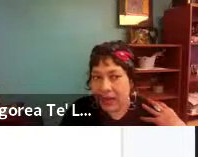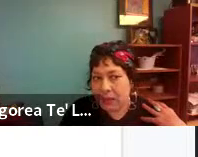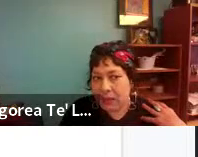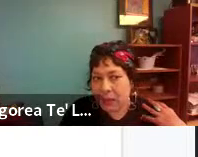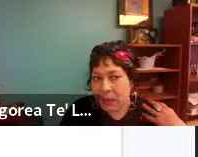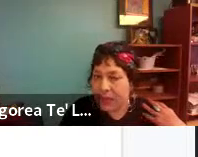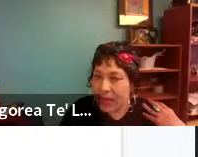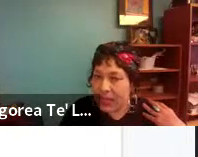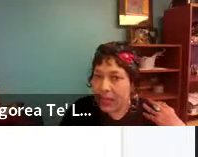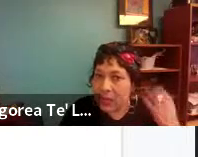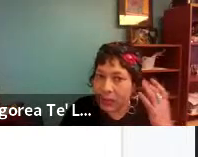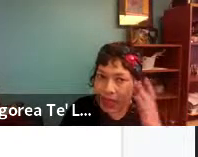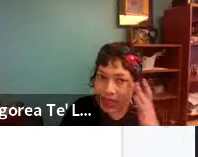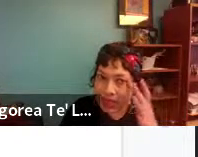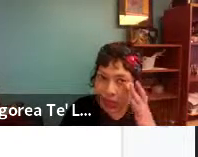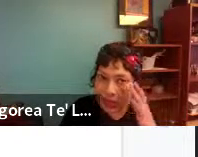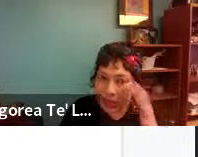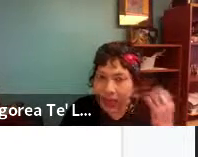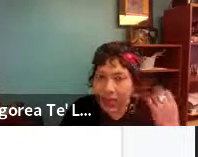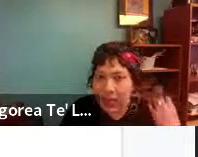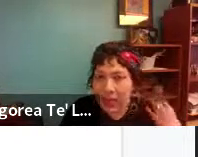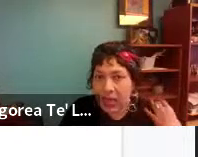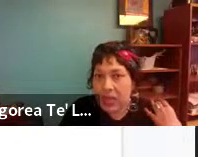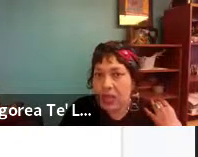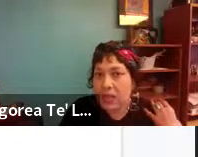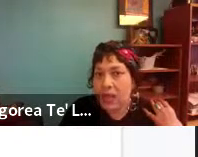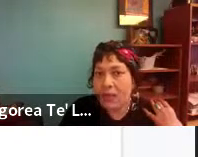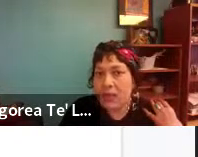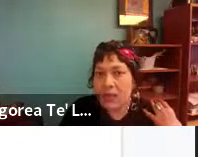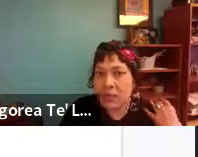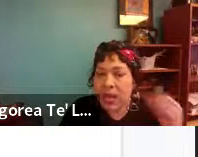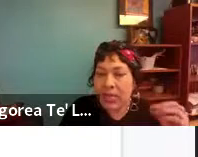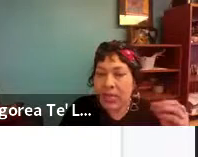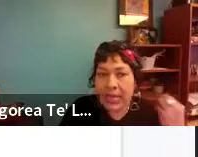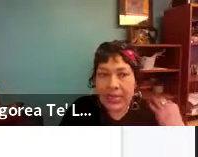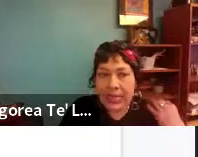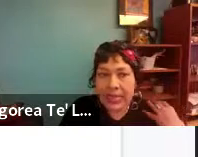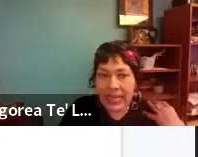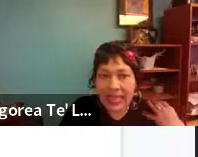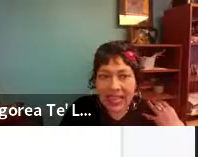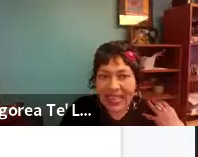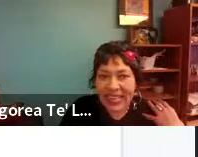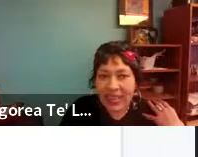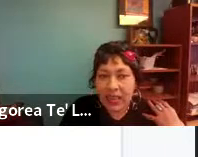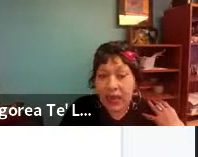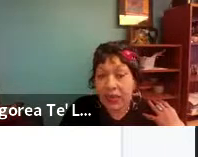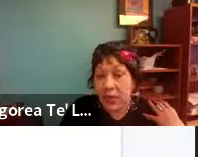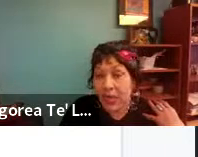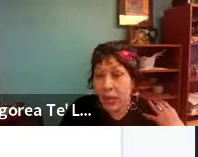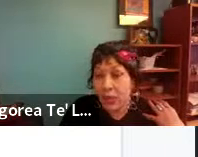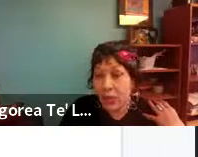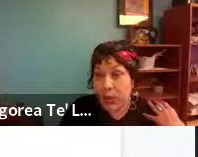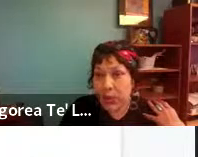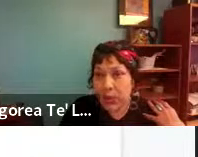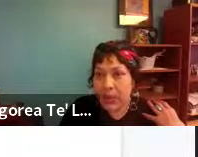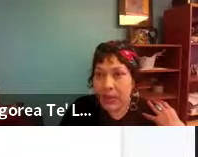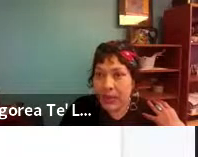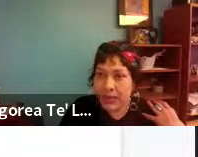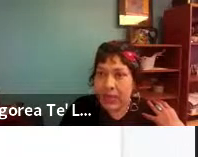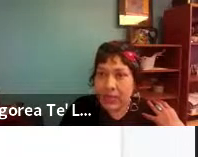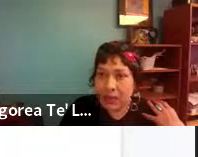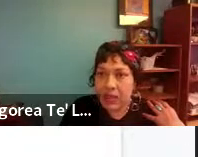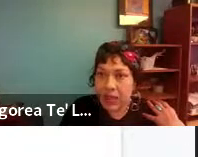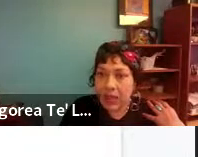signs. Bringing back language practice is one of the tribal projects. A food distribution